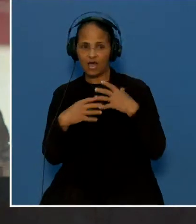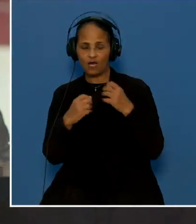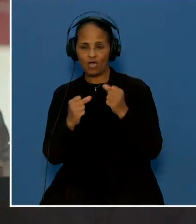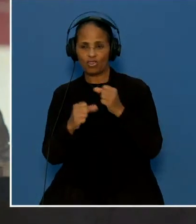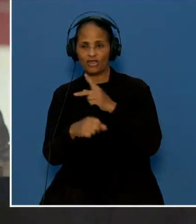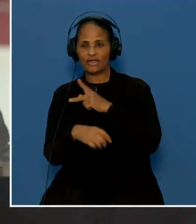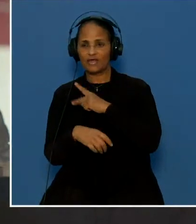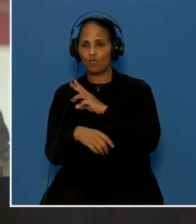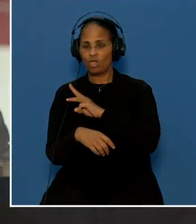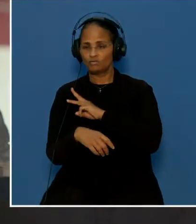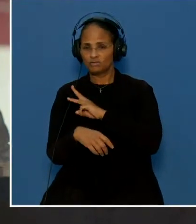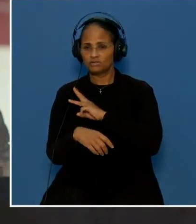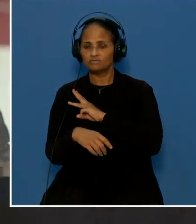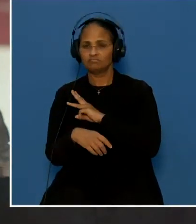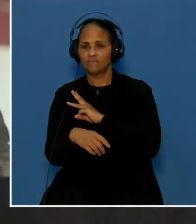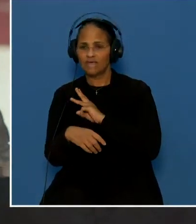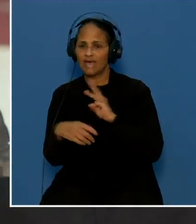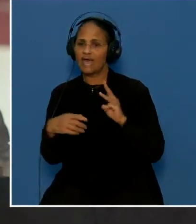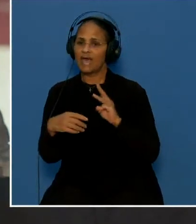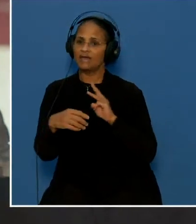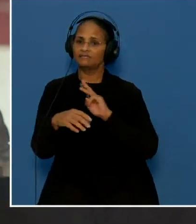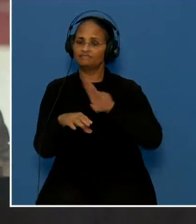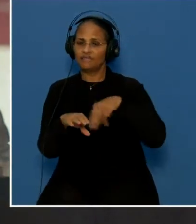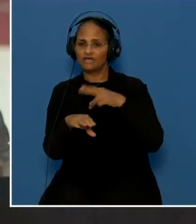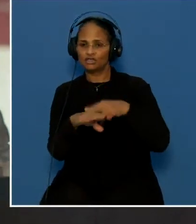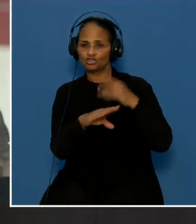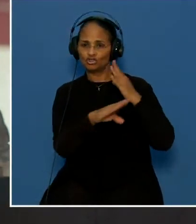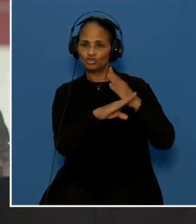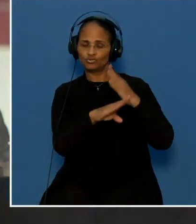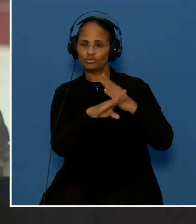Wilson, and the Minister of National Security, the Honorable Renee Ming.